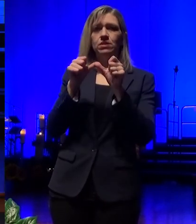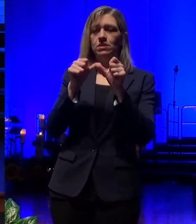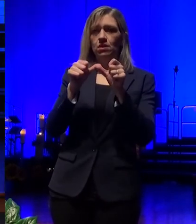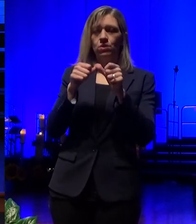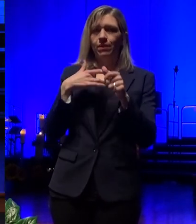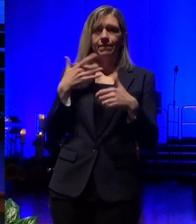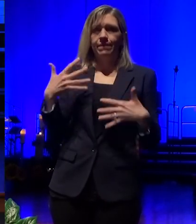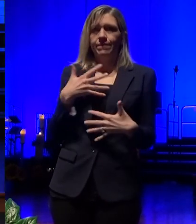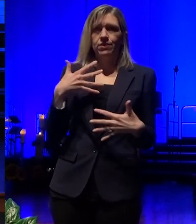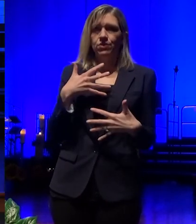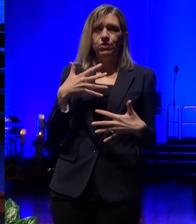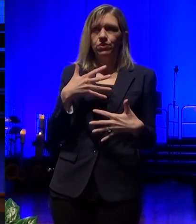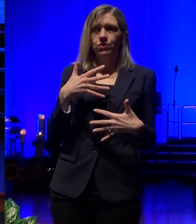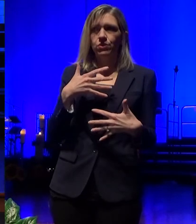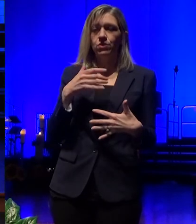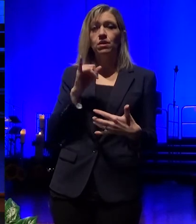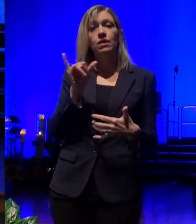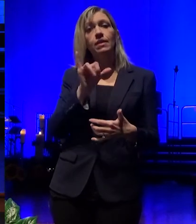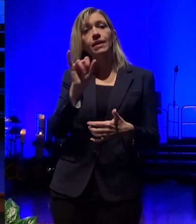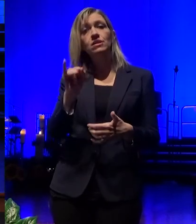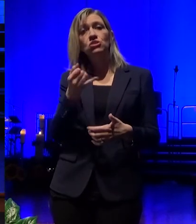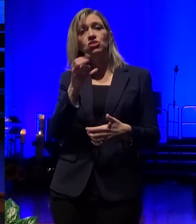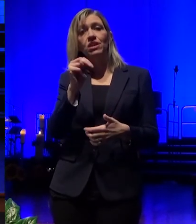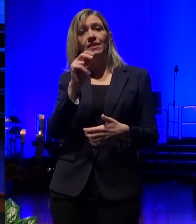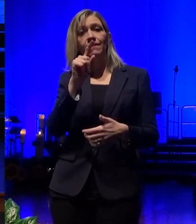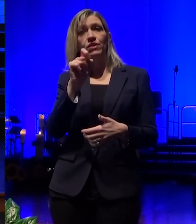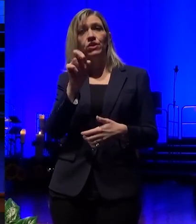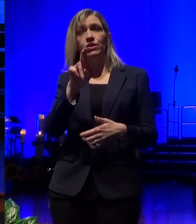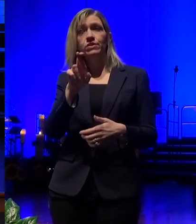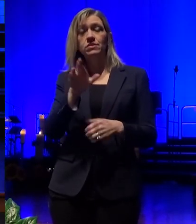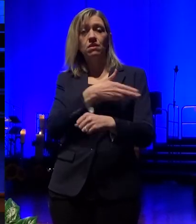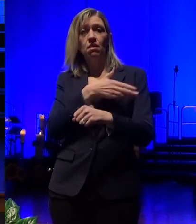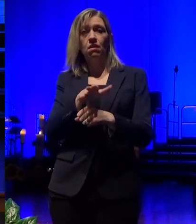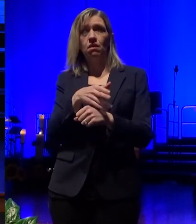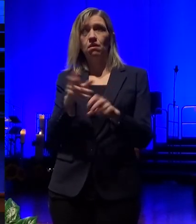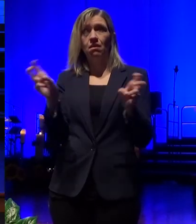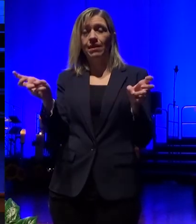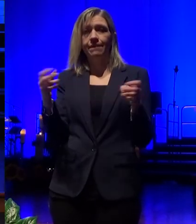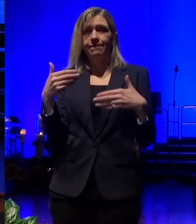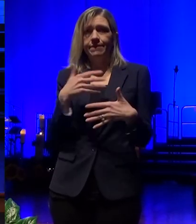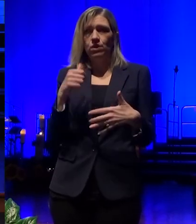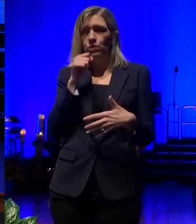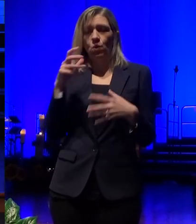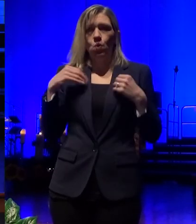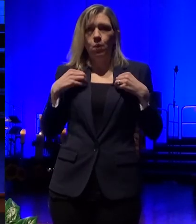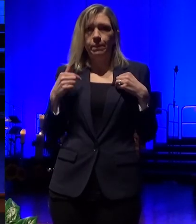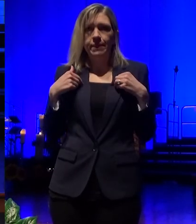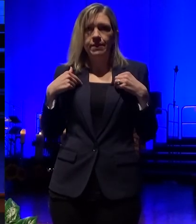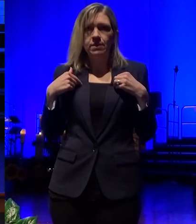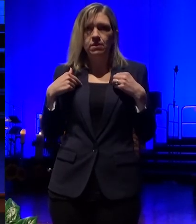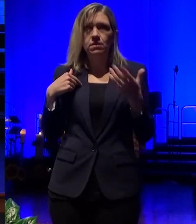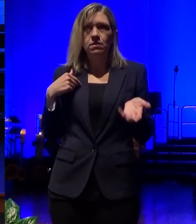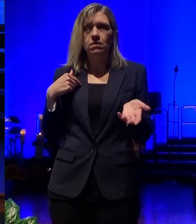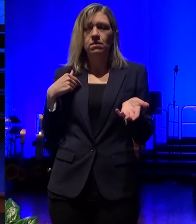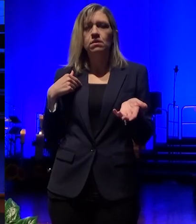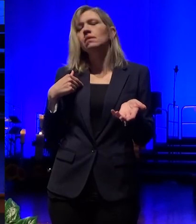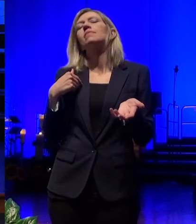fear. Like Jennifer's song, Fear You Don't Own Me. It said to me,